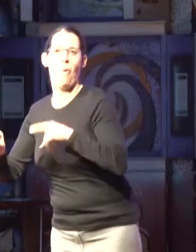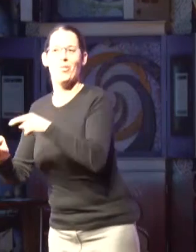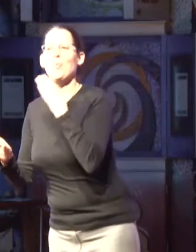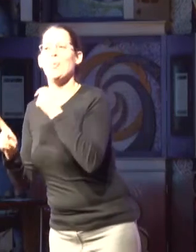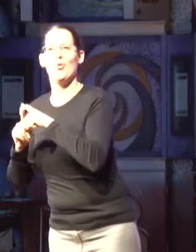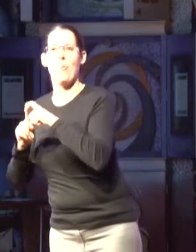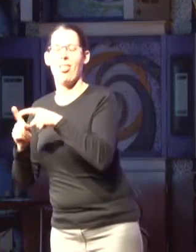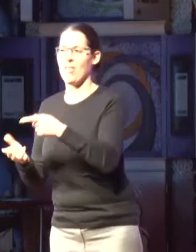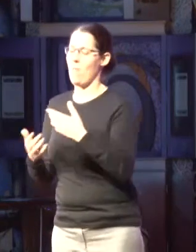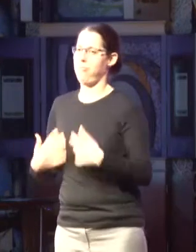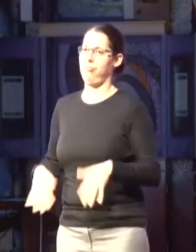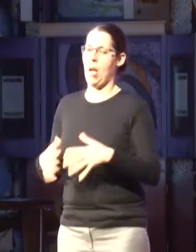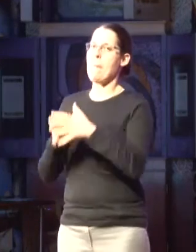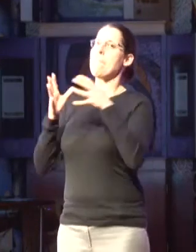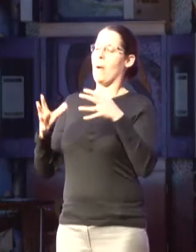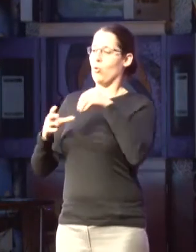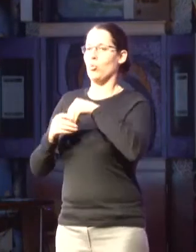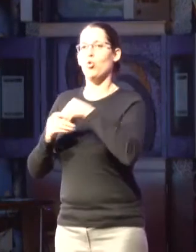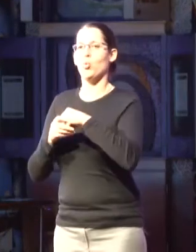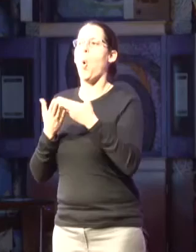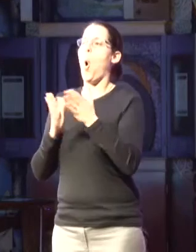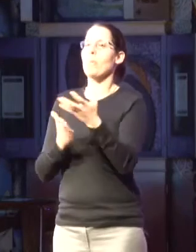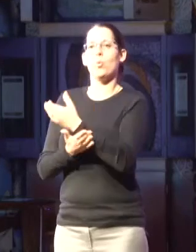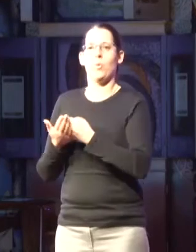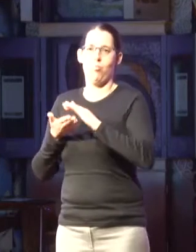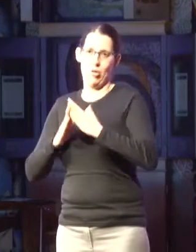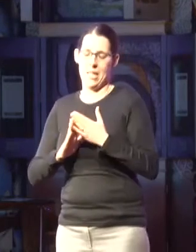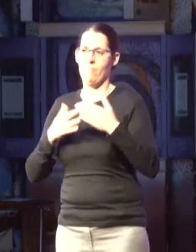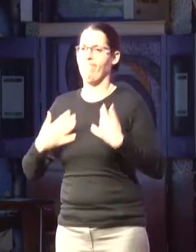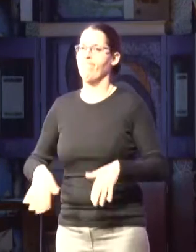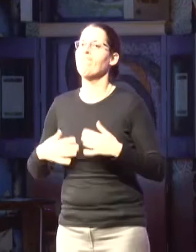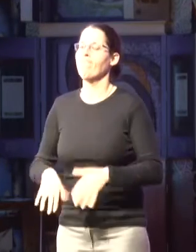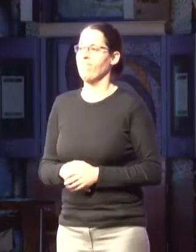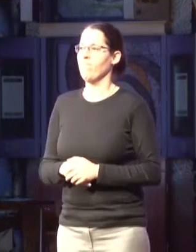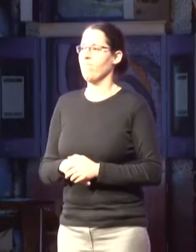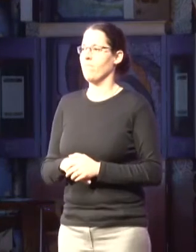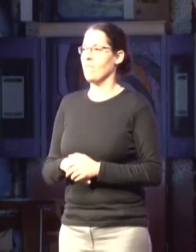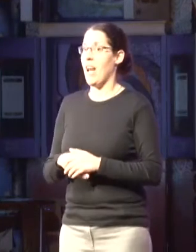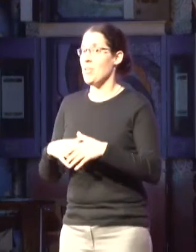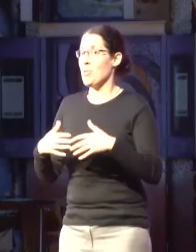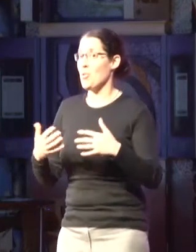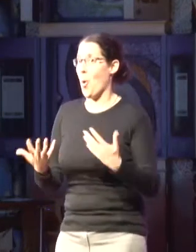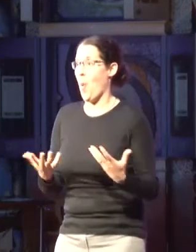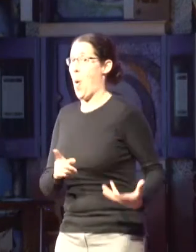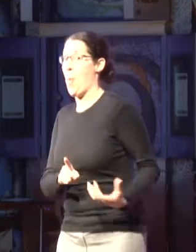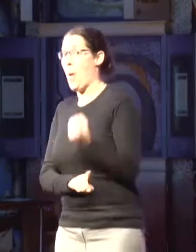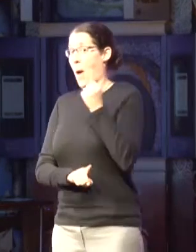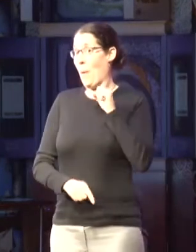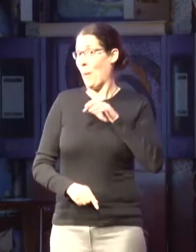the the massive Drupal open source community. And the winner